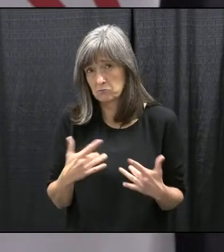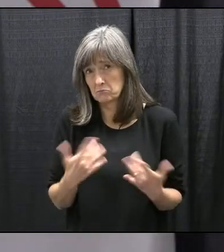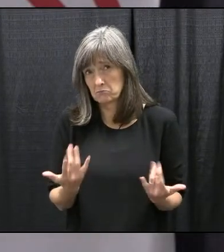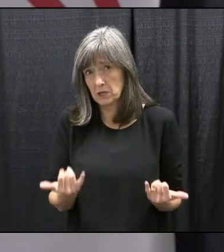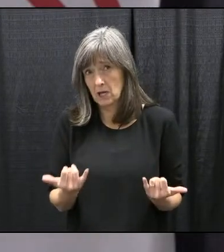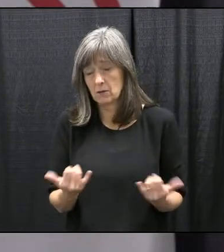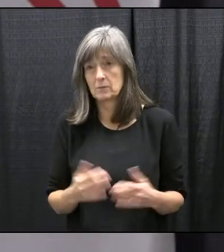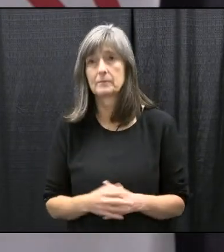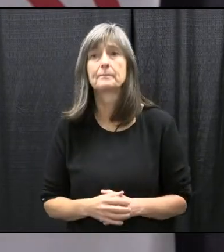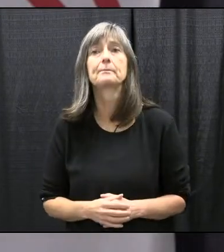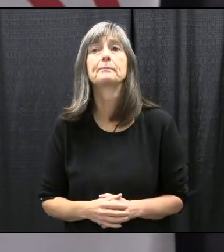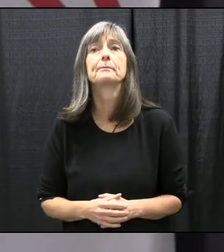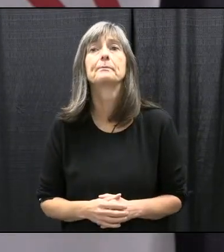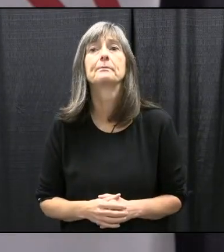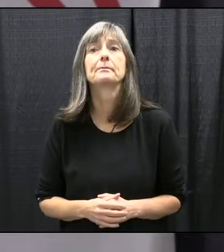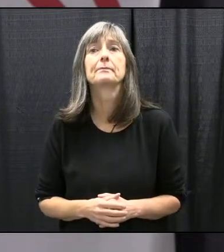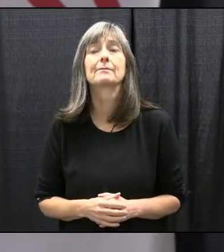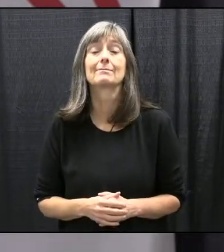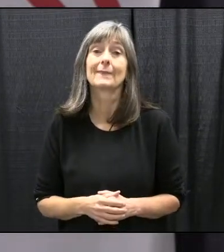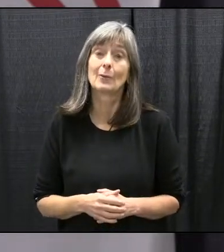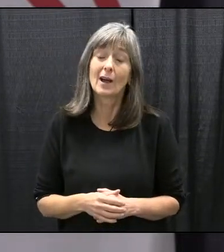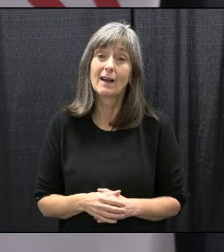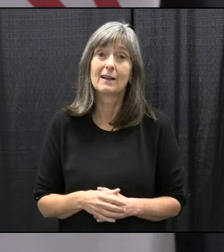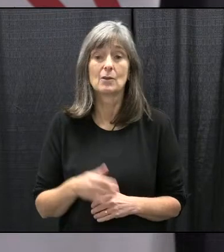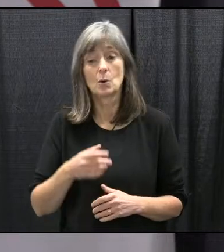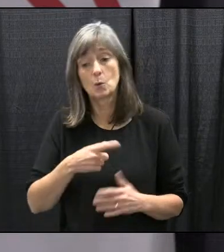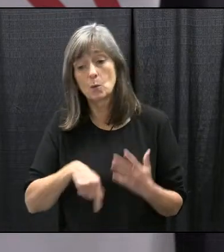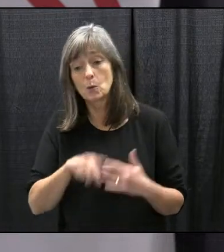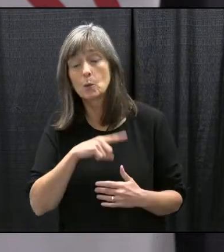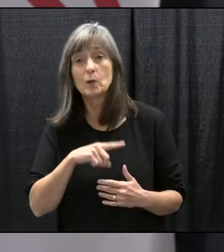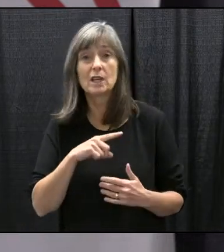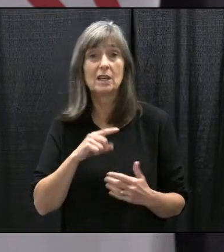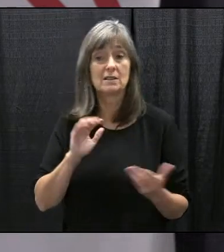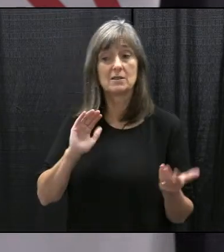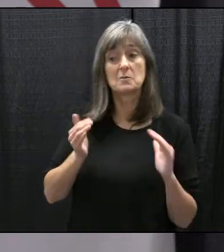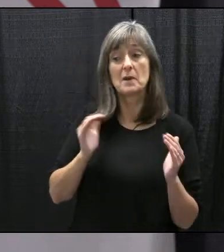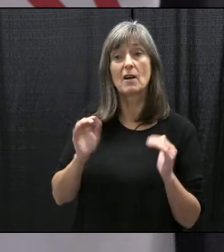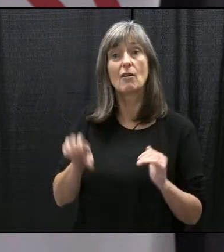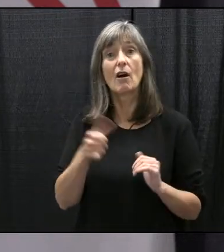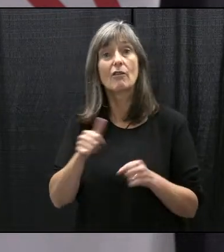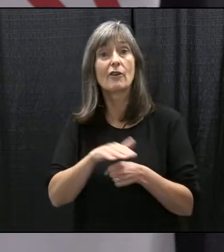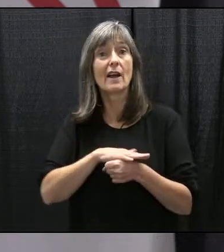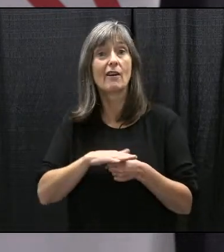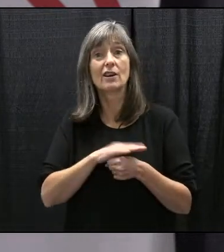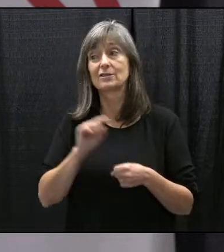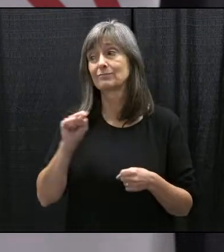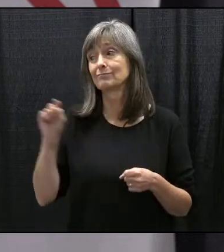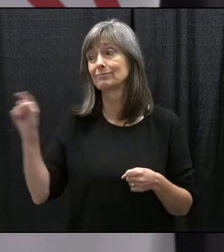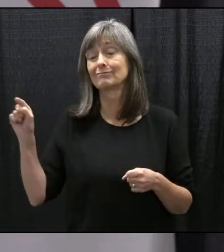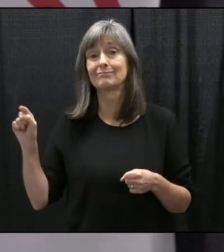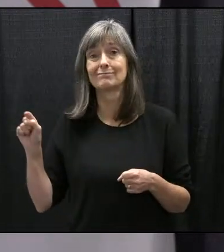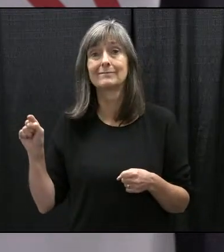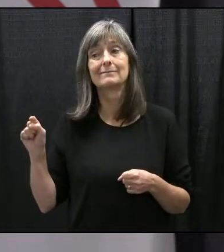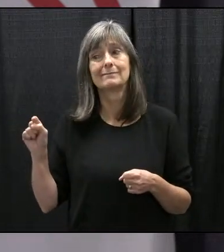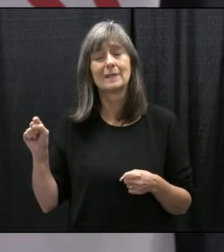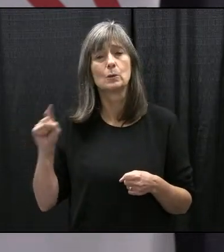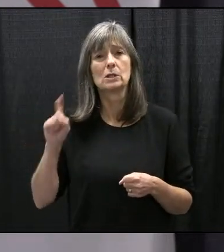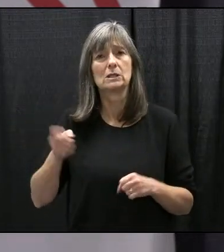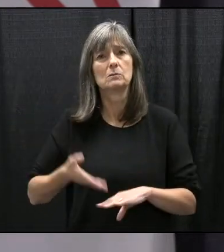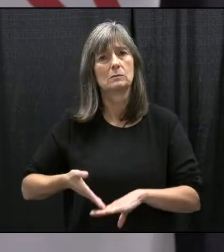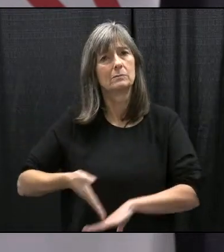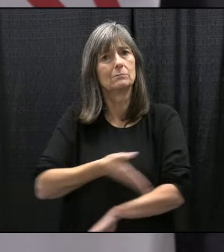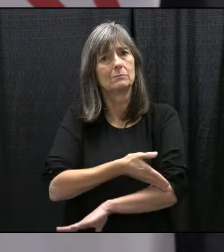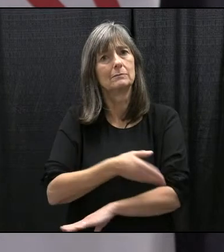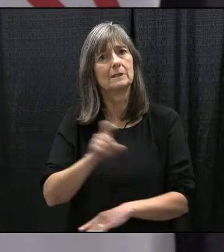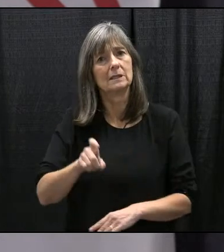on the evidence and the literature, and when we compare ourselves to other jurisdictions, we have a long distance to go,